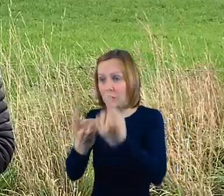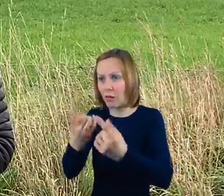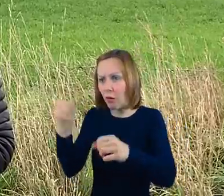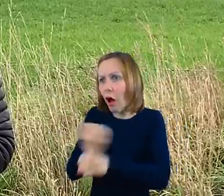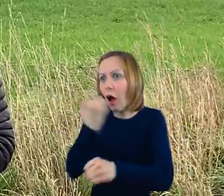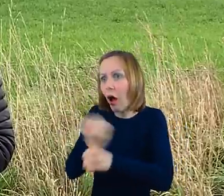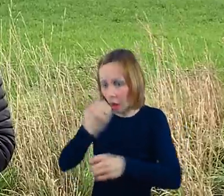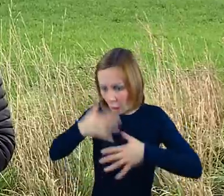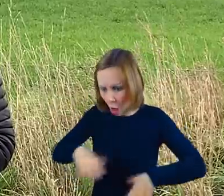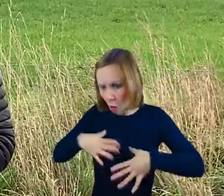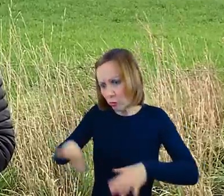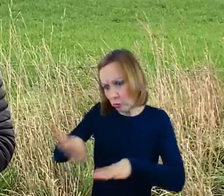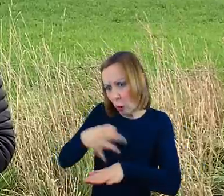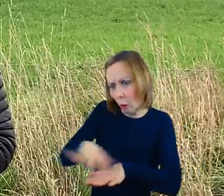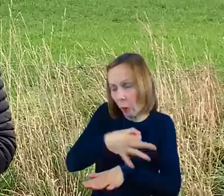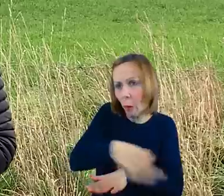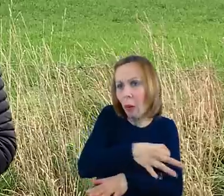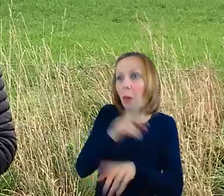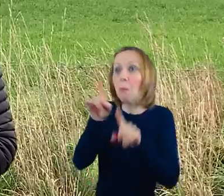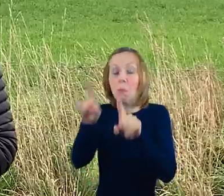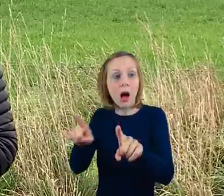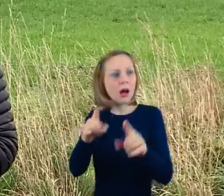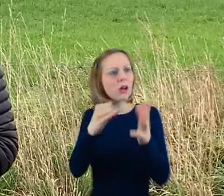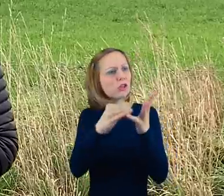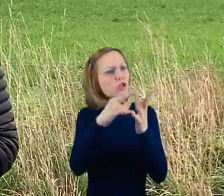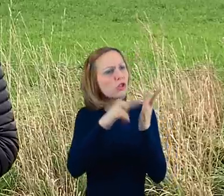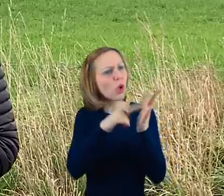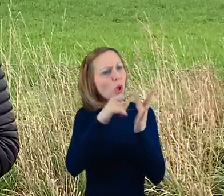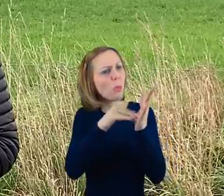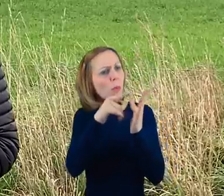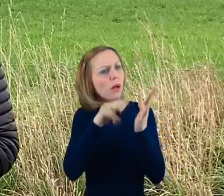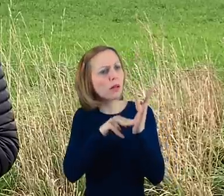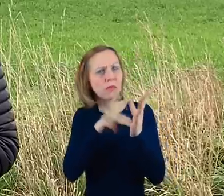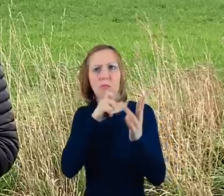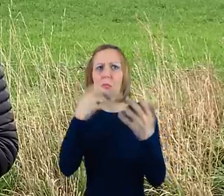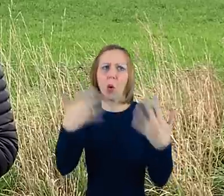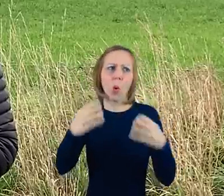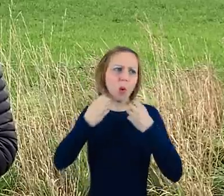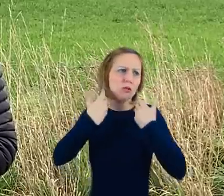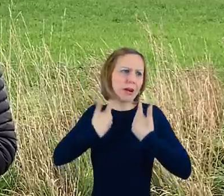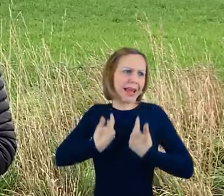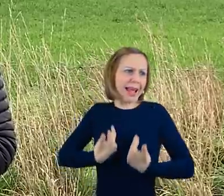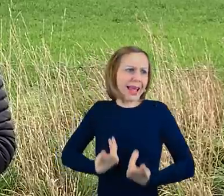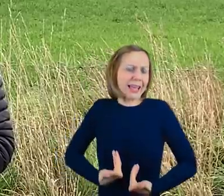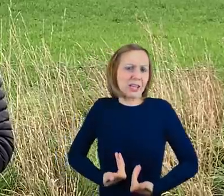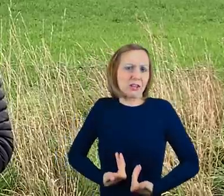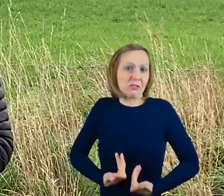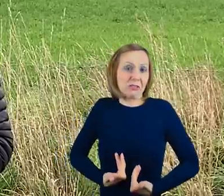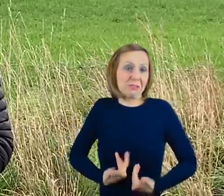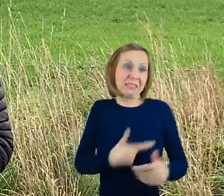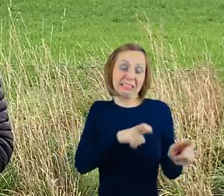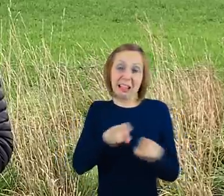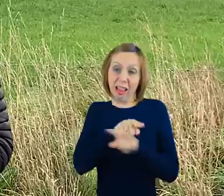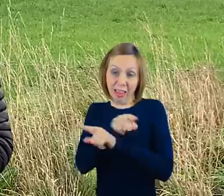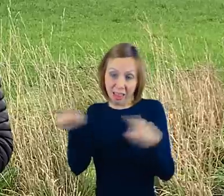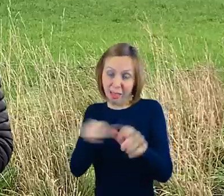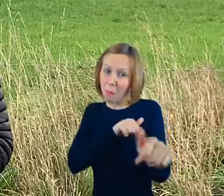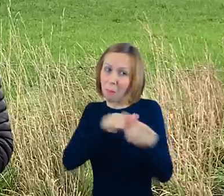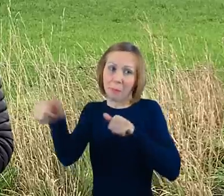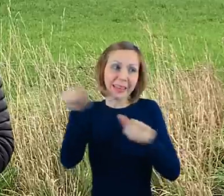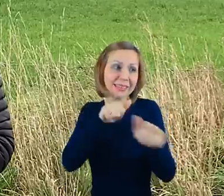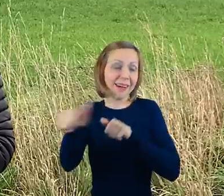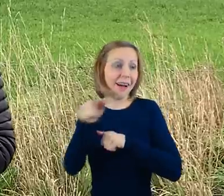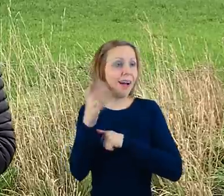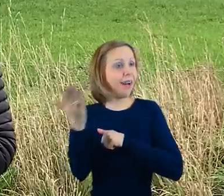these. But if God so clothes the grass of the field, which is alive today and tomorrow is thrown into the